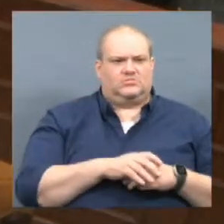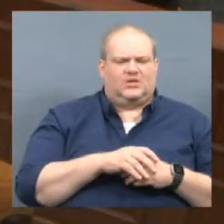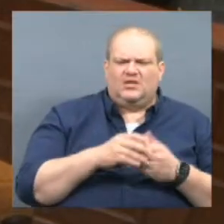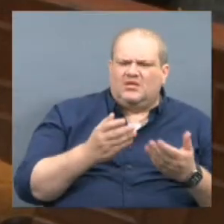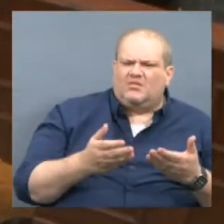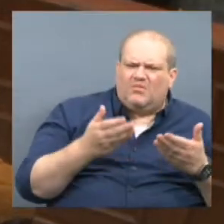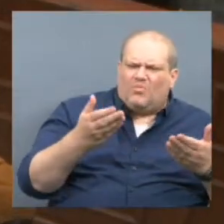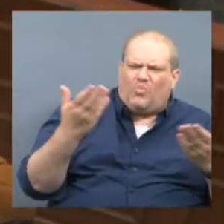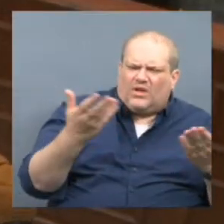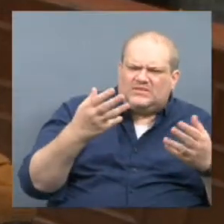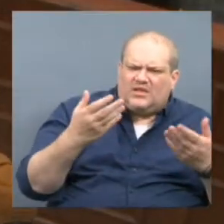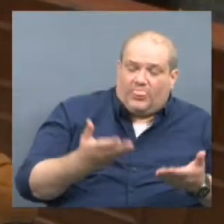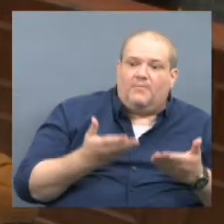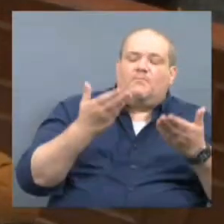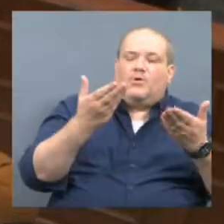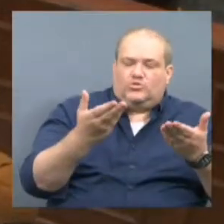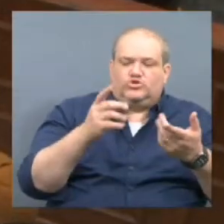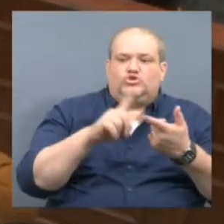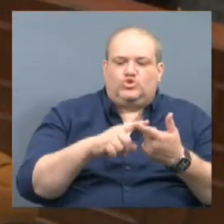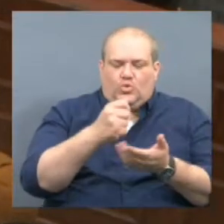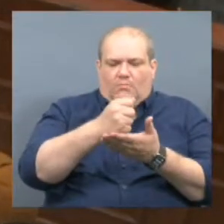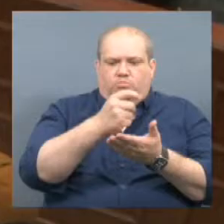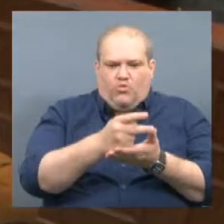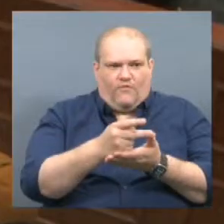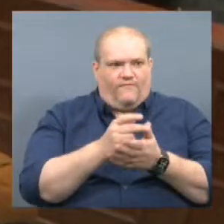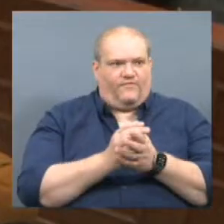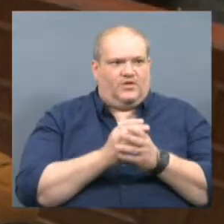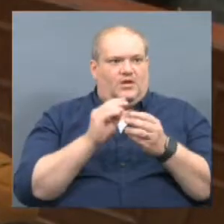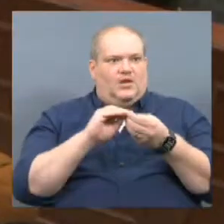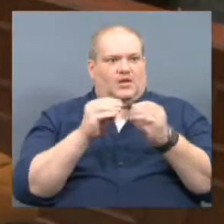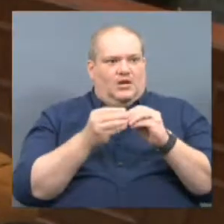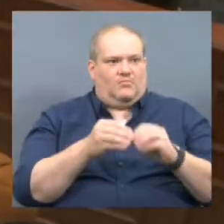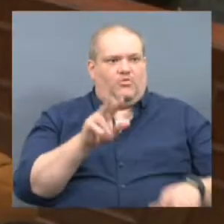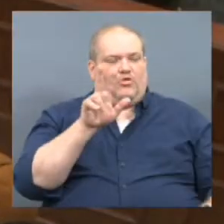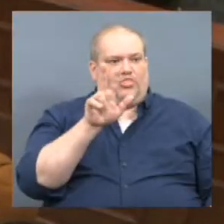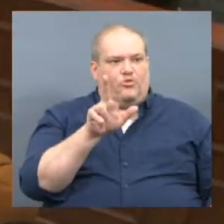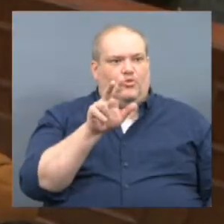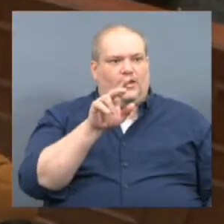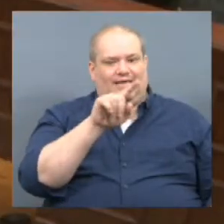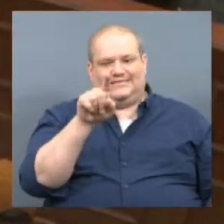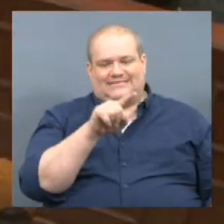motion? A motion, Is to approve item number 3,